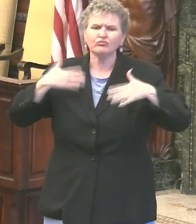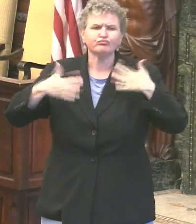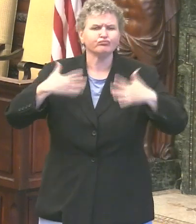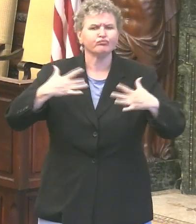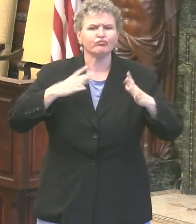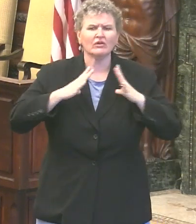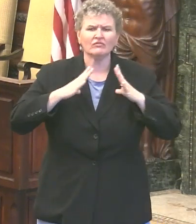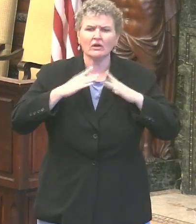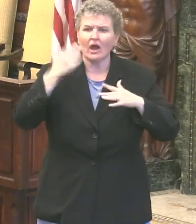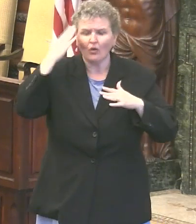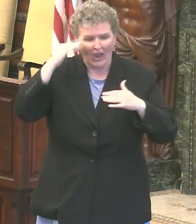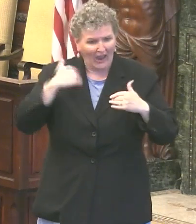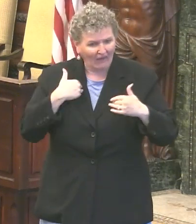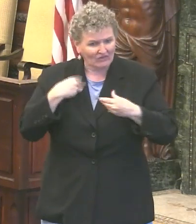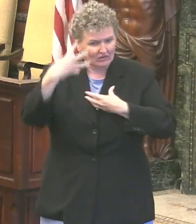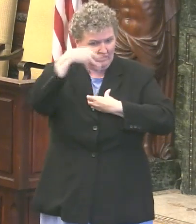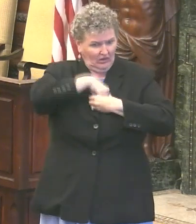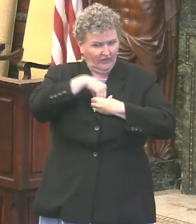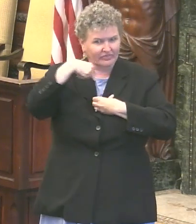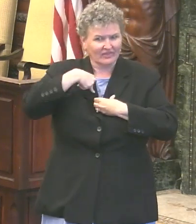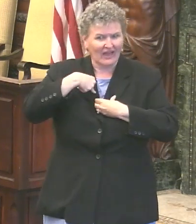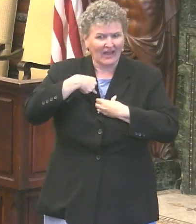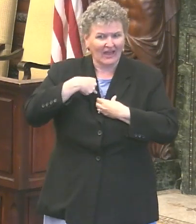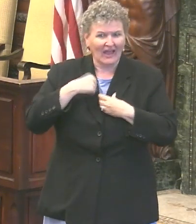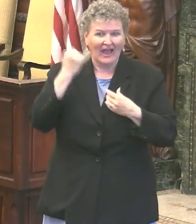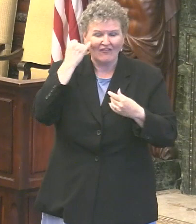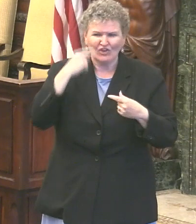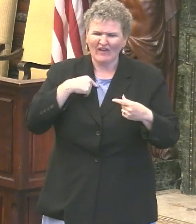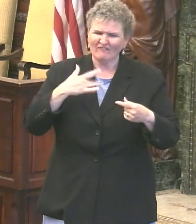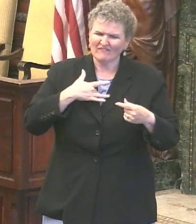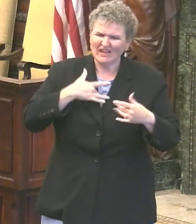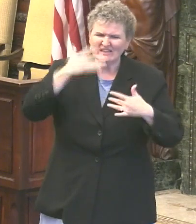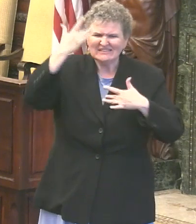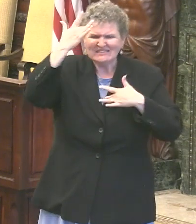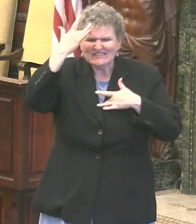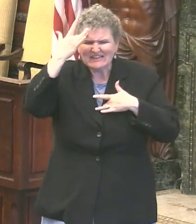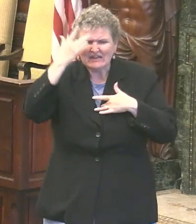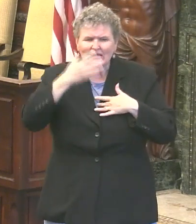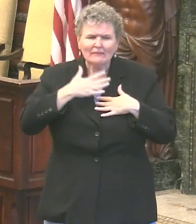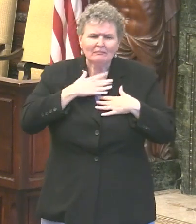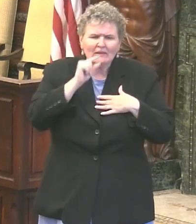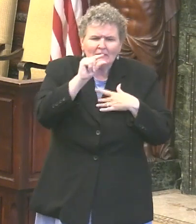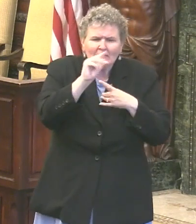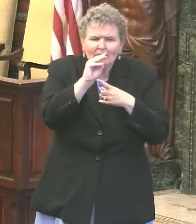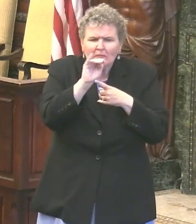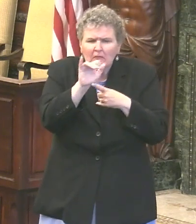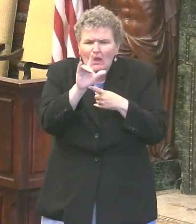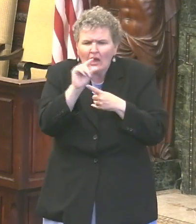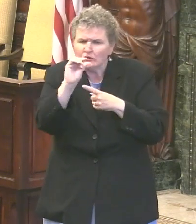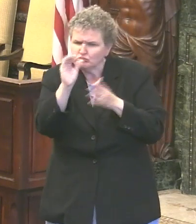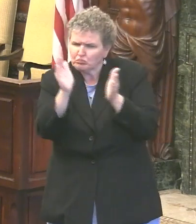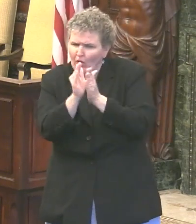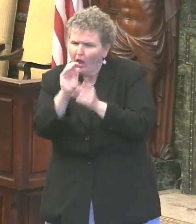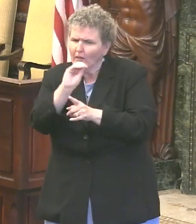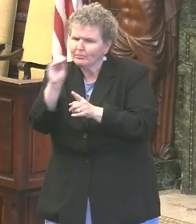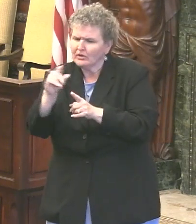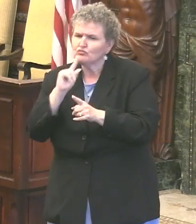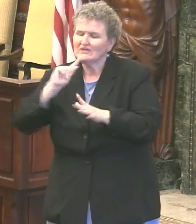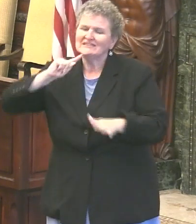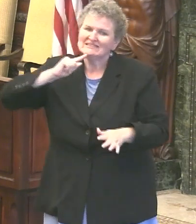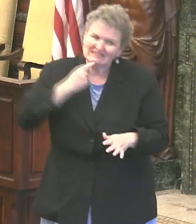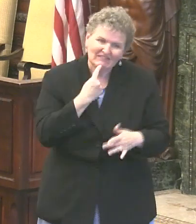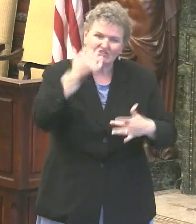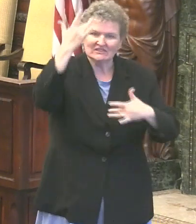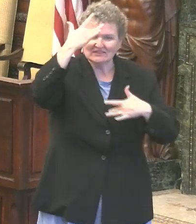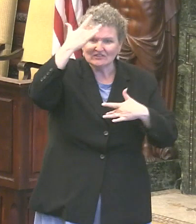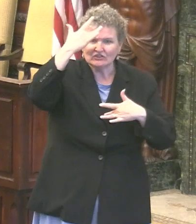who have symptoms, most of them, it's very mild symptoms. However, there is a very small percentage of people who have severe symptoms or can even have a fatal